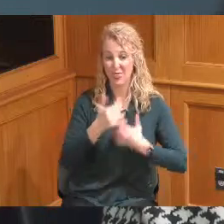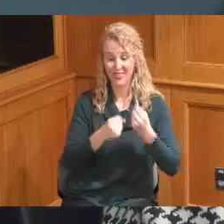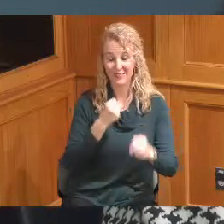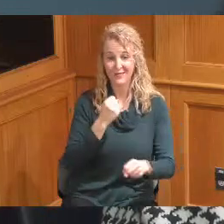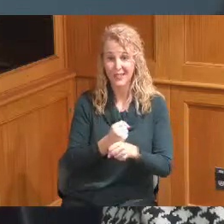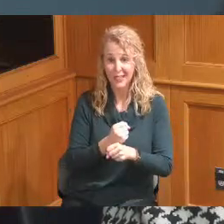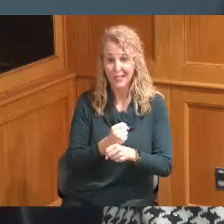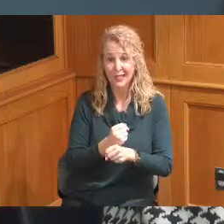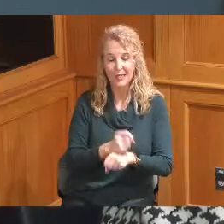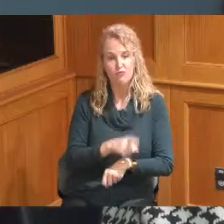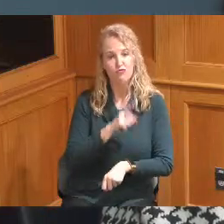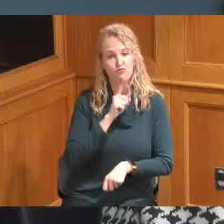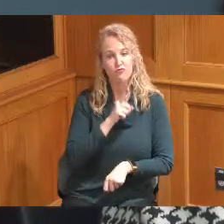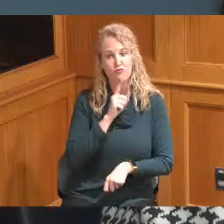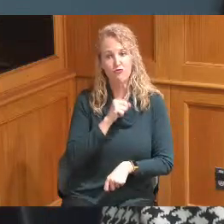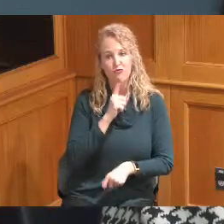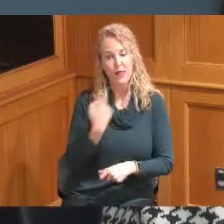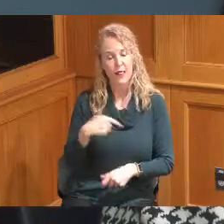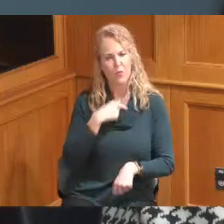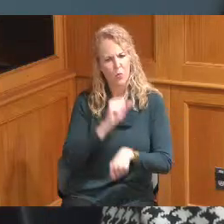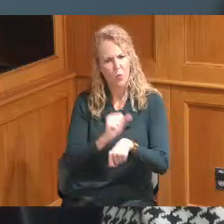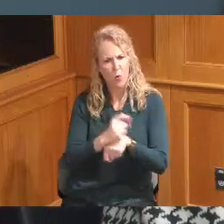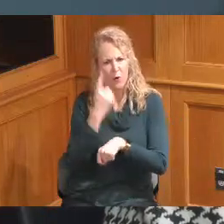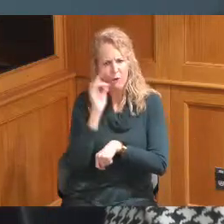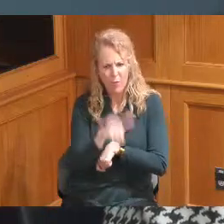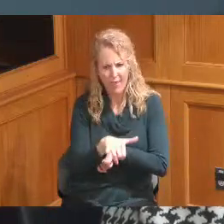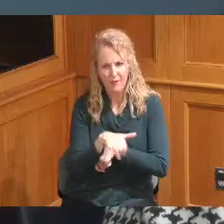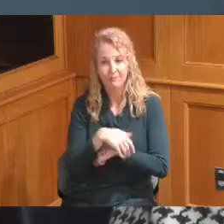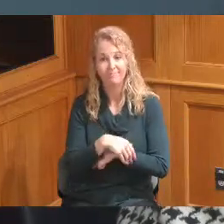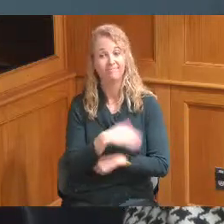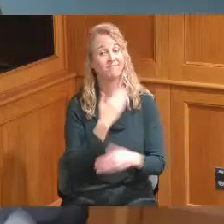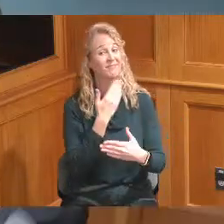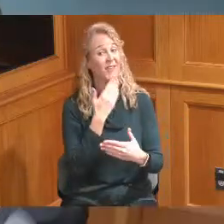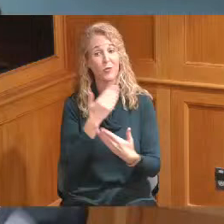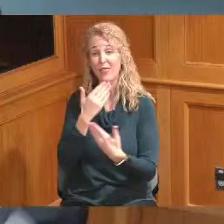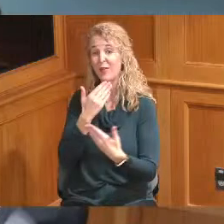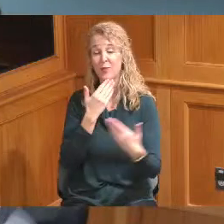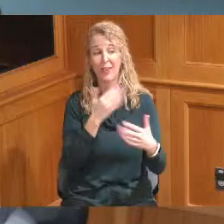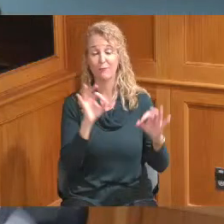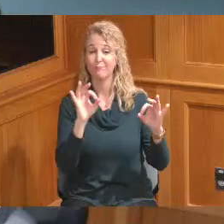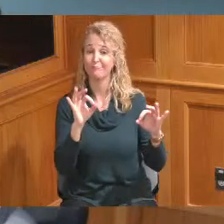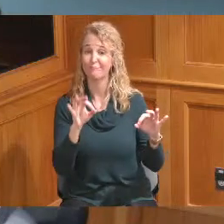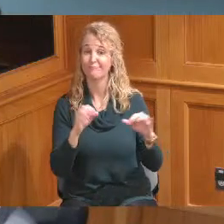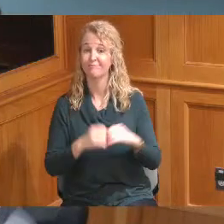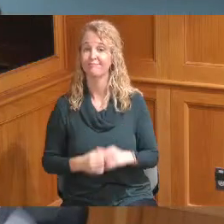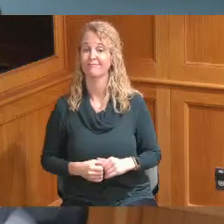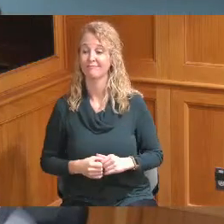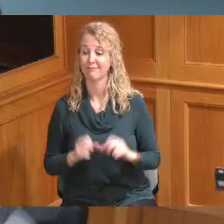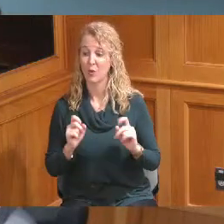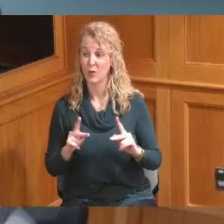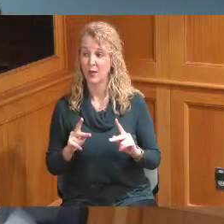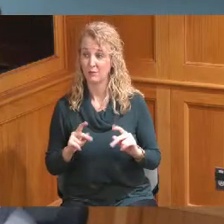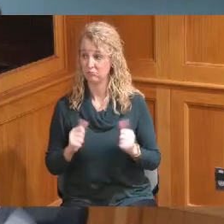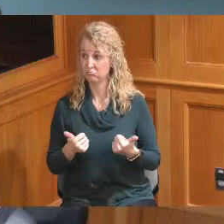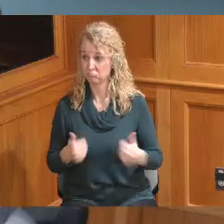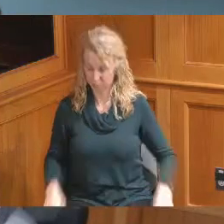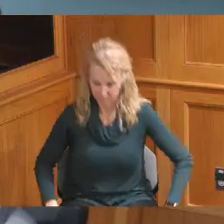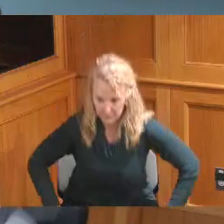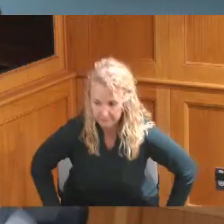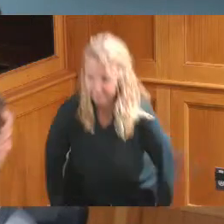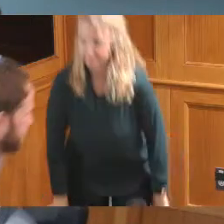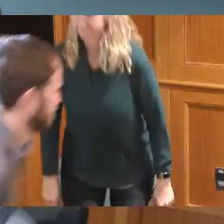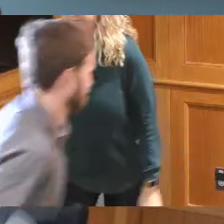board and our whole entirety as a county. Thank you. Thank you. Okay. Mr.